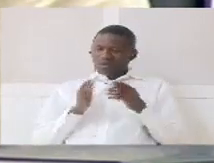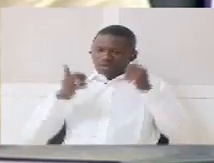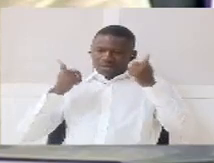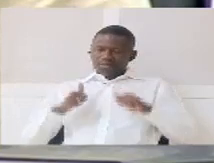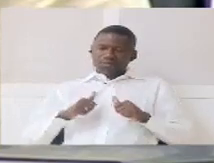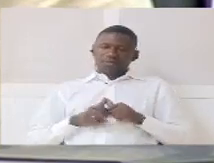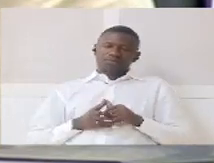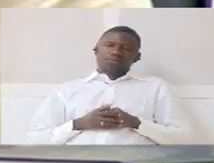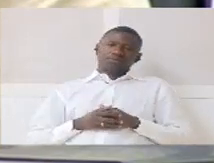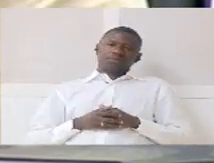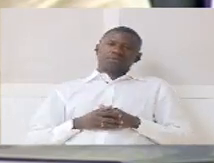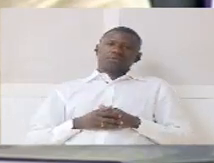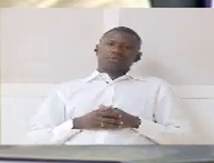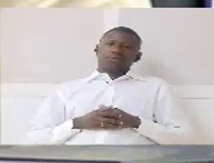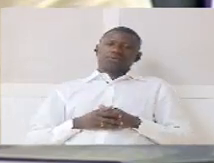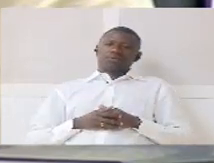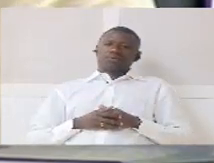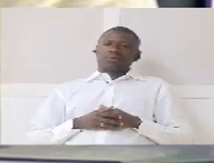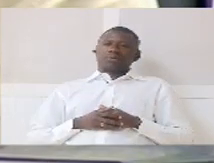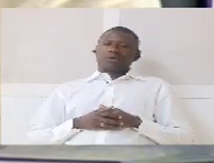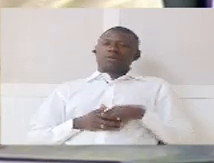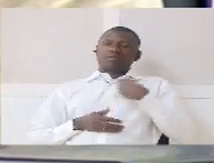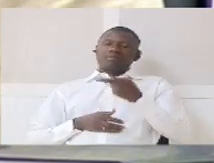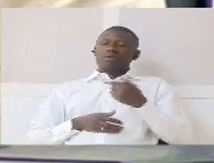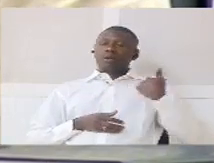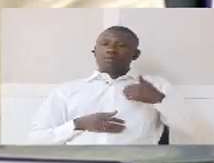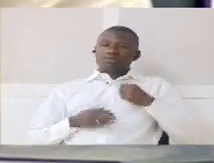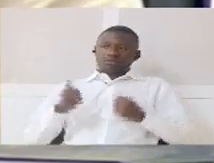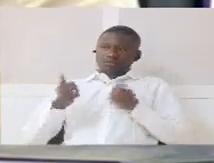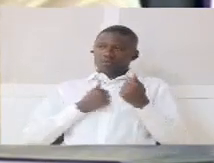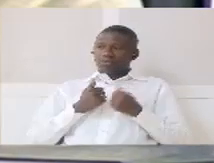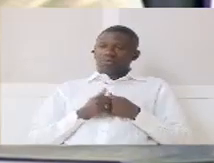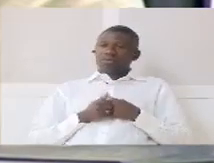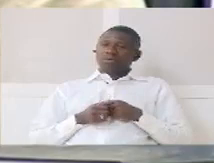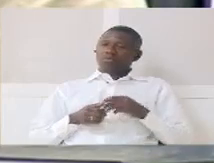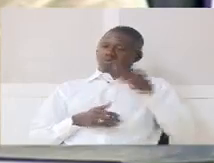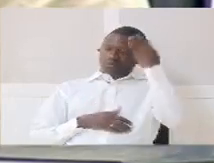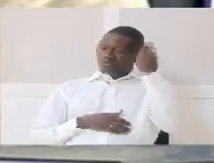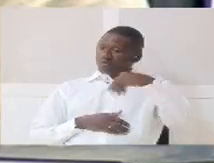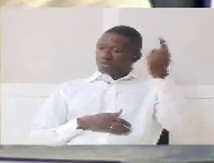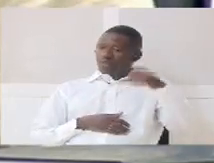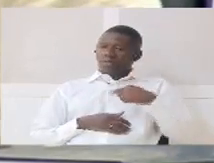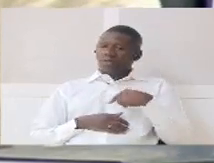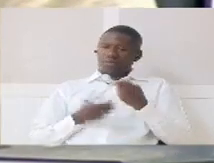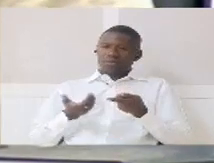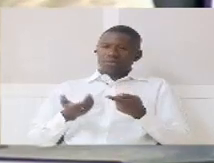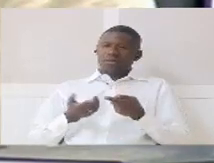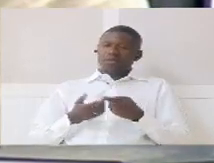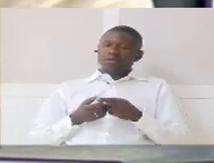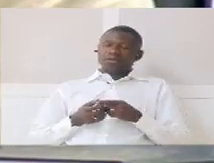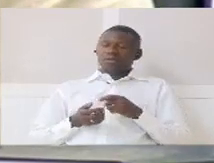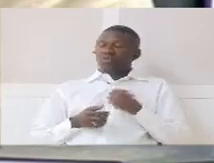also. So victims nyolo. As for the victims, to forget about our case, it's left to